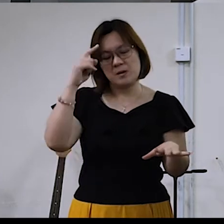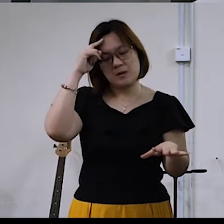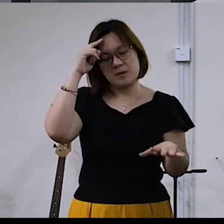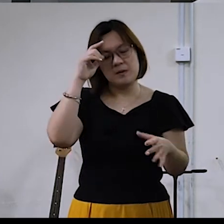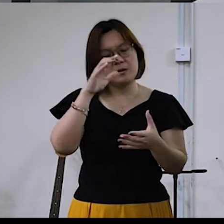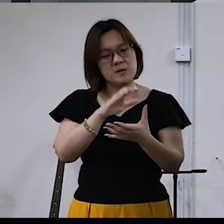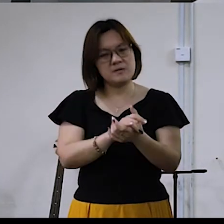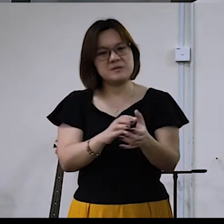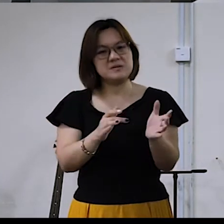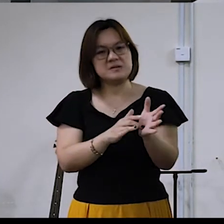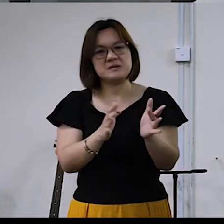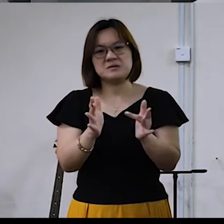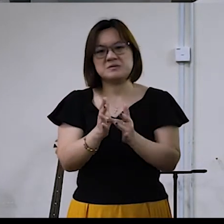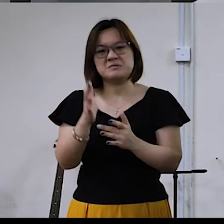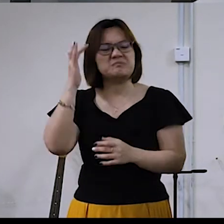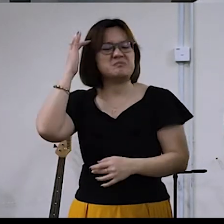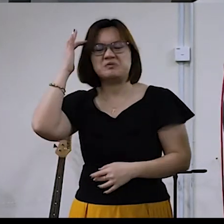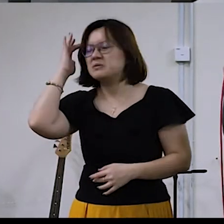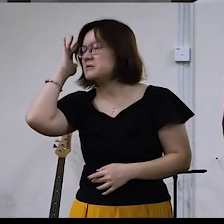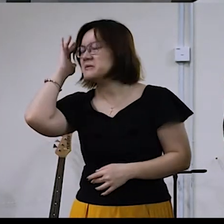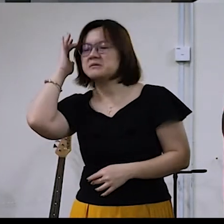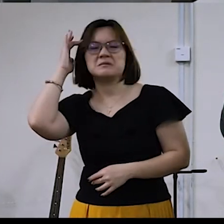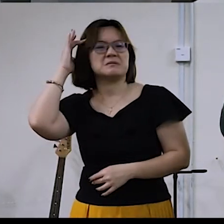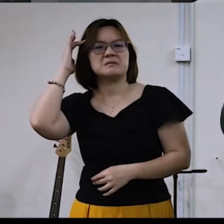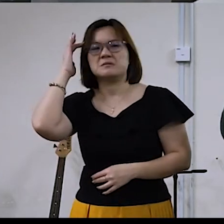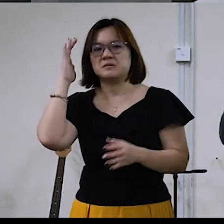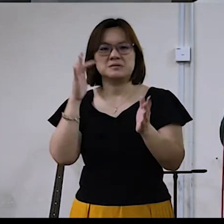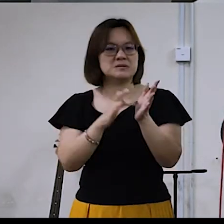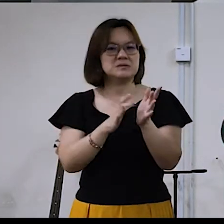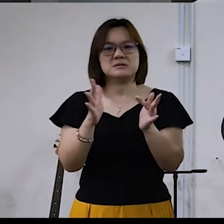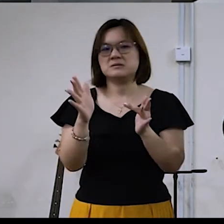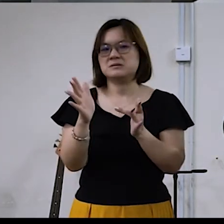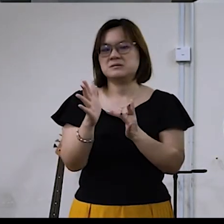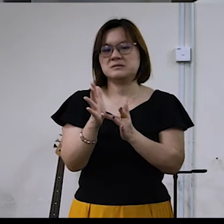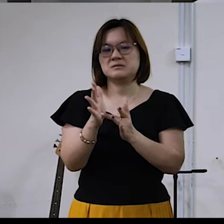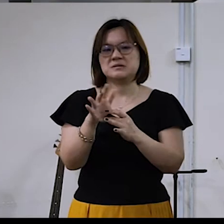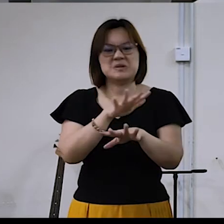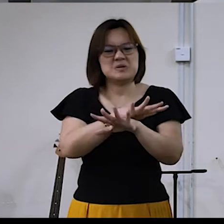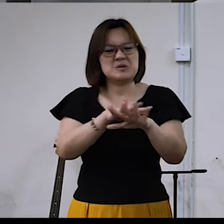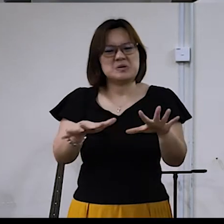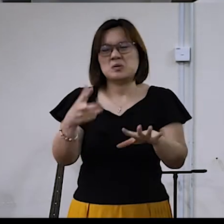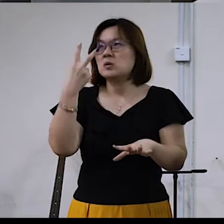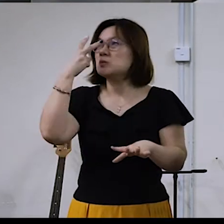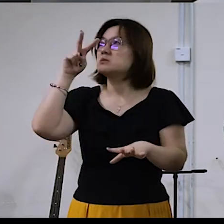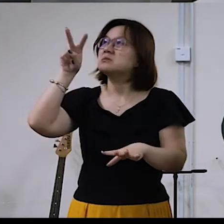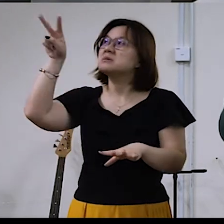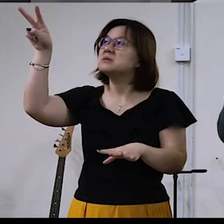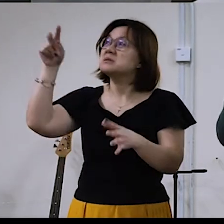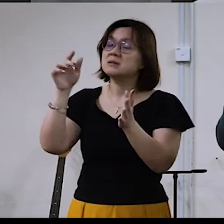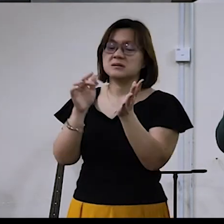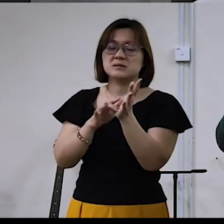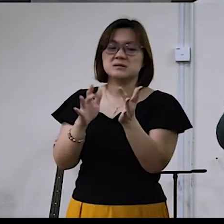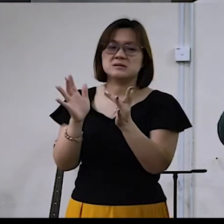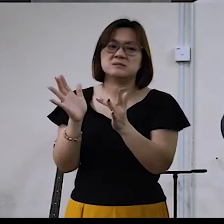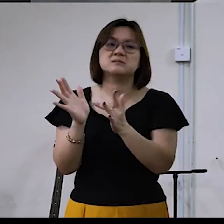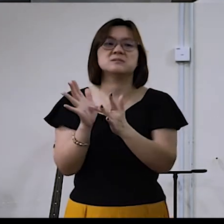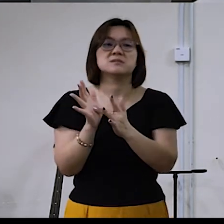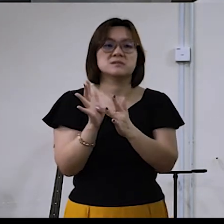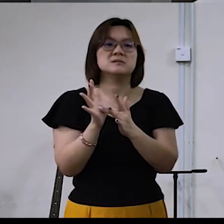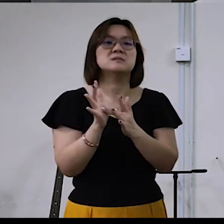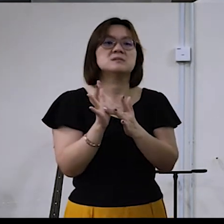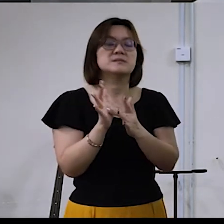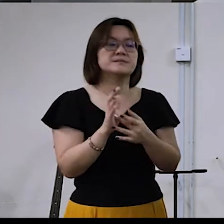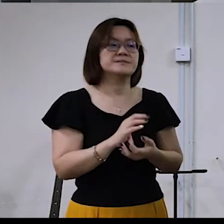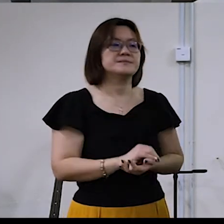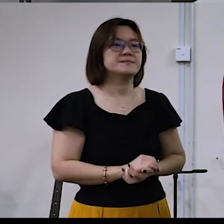know him, for he dwells, tinggal, with you, and you will be, and will be in you.